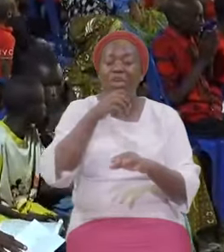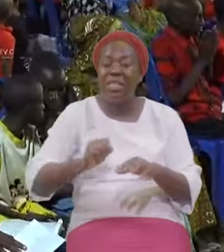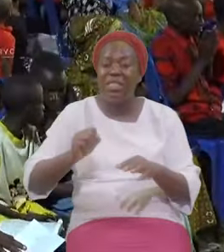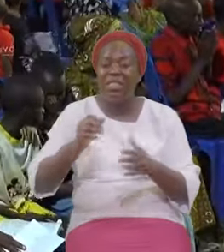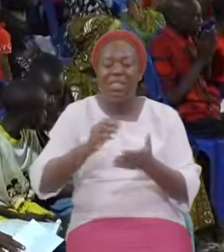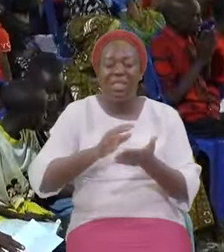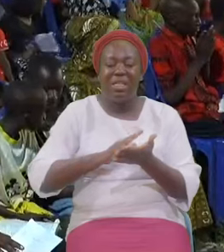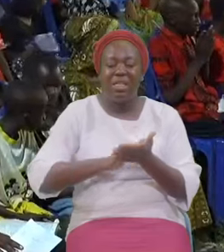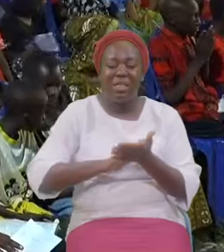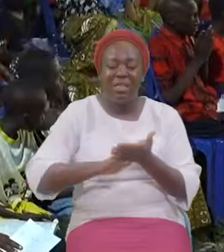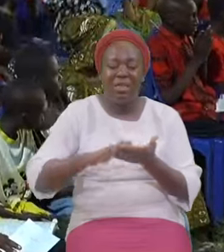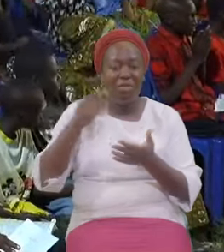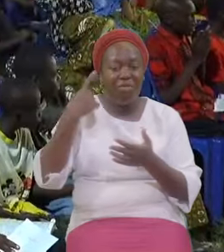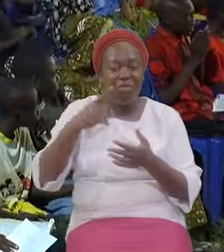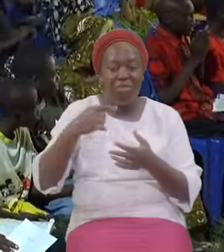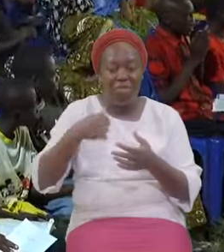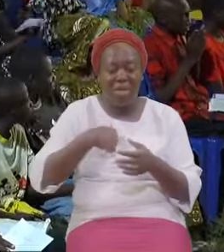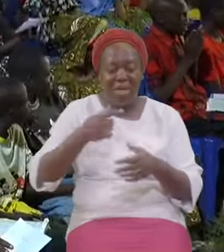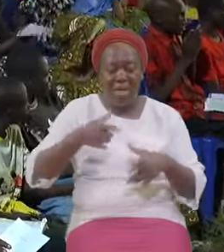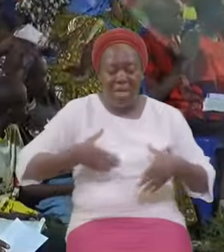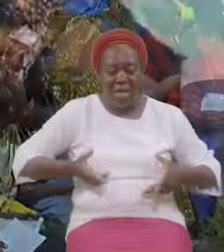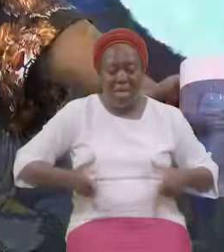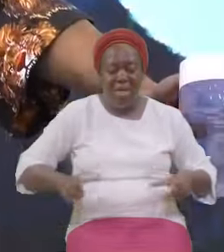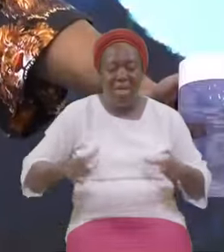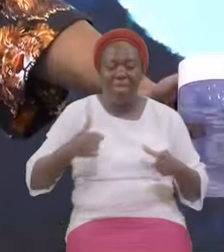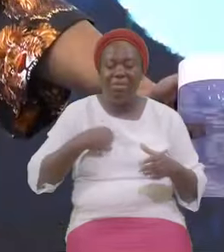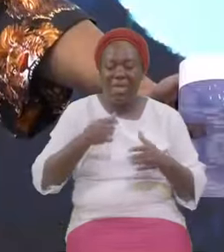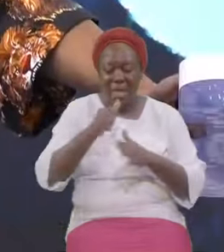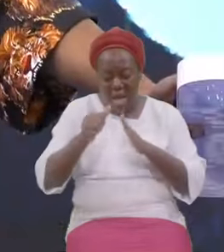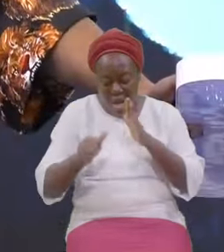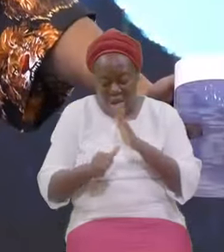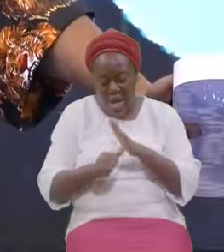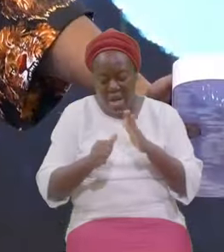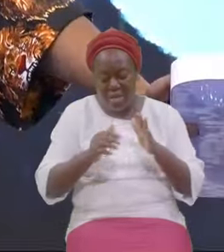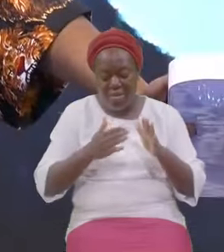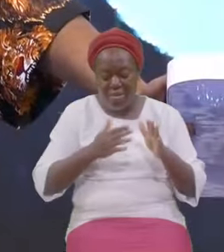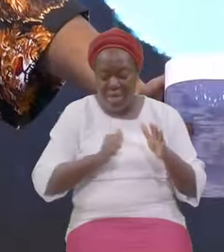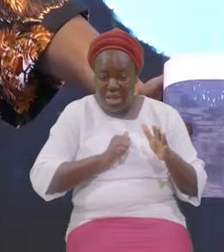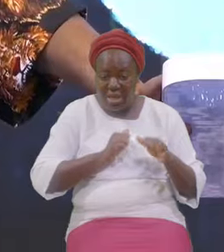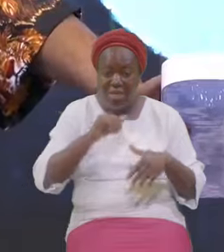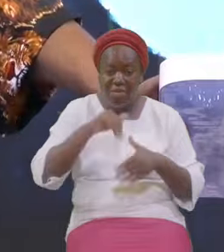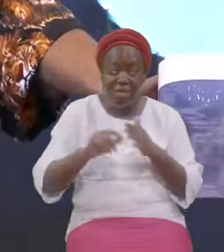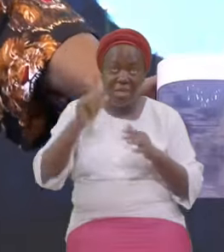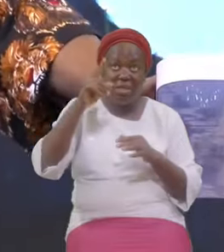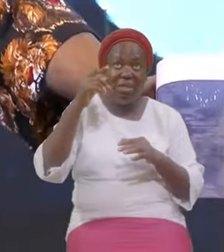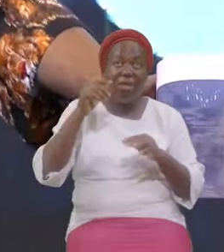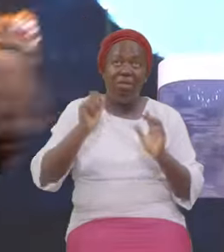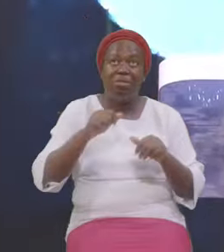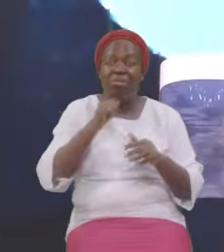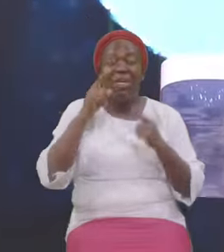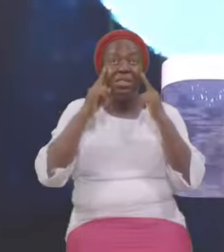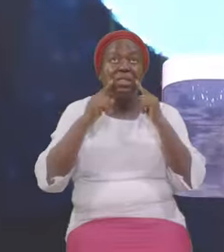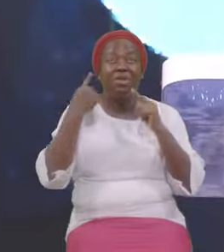Let me hide myself in thee. Could my tears forever flow? Could my zeal